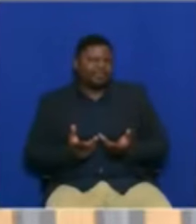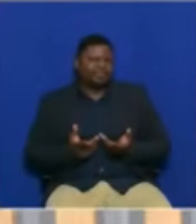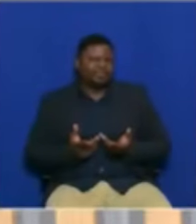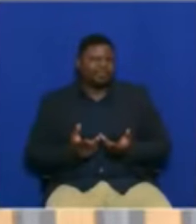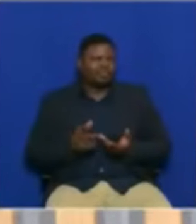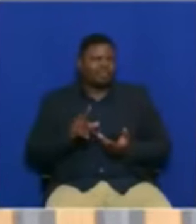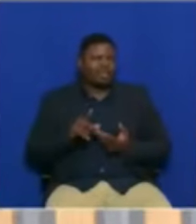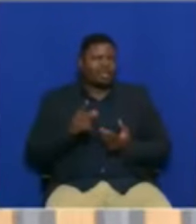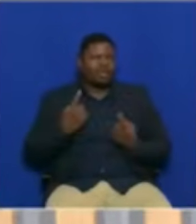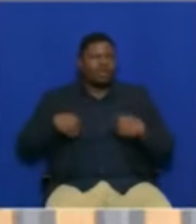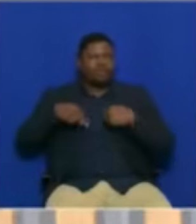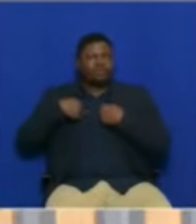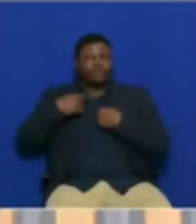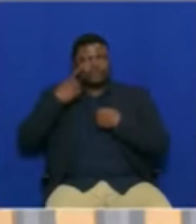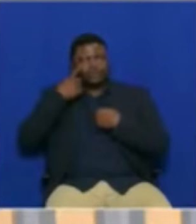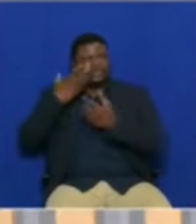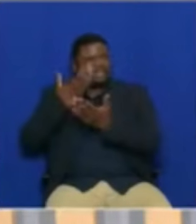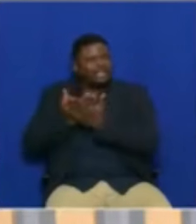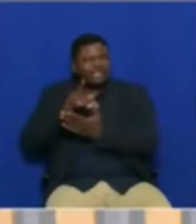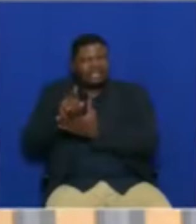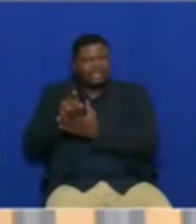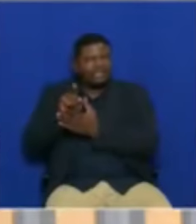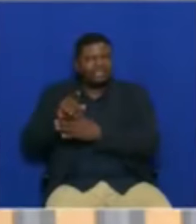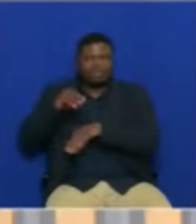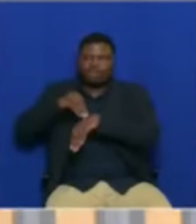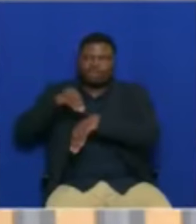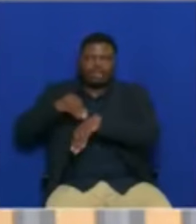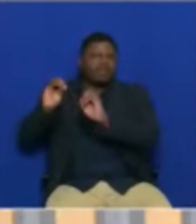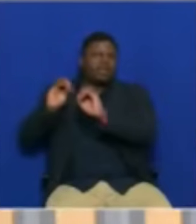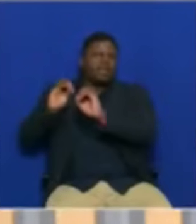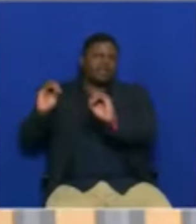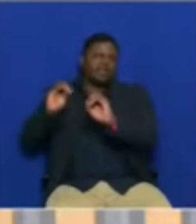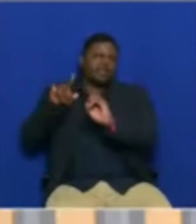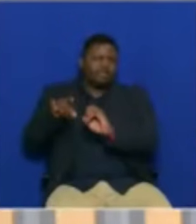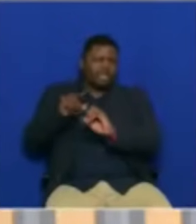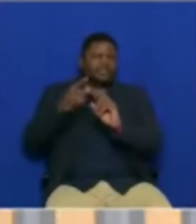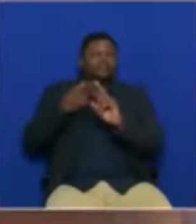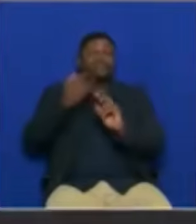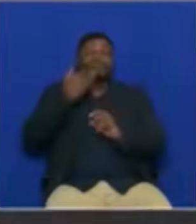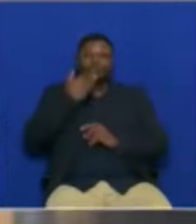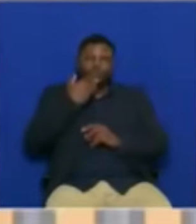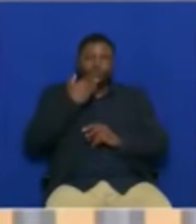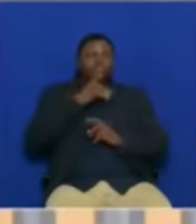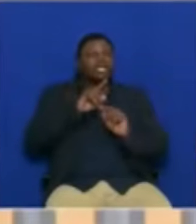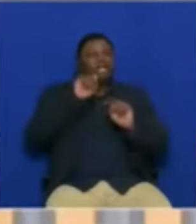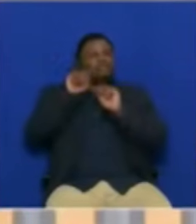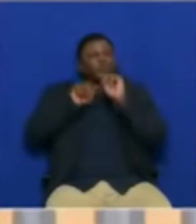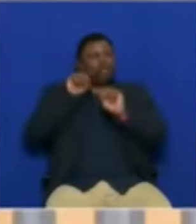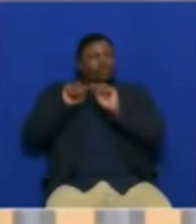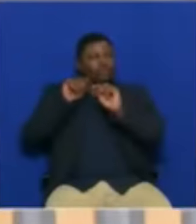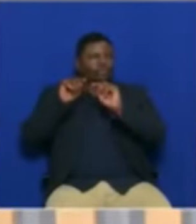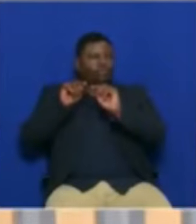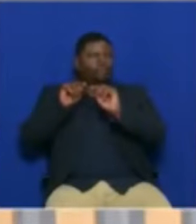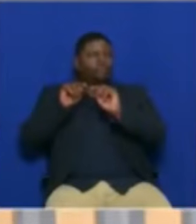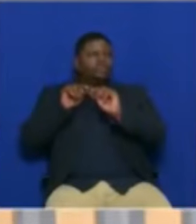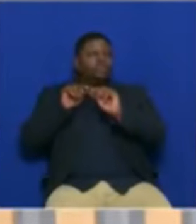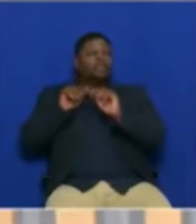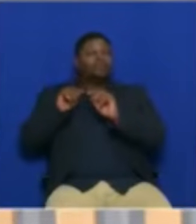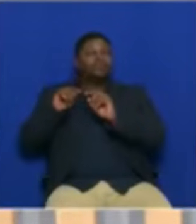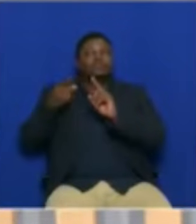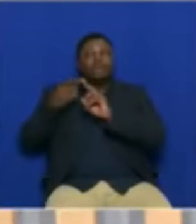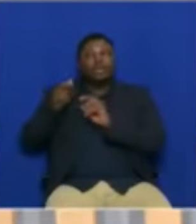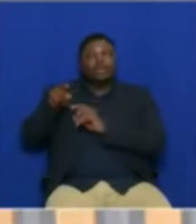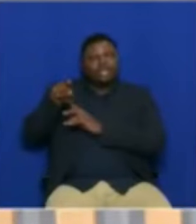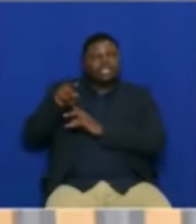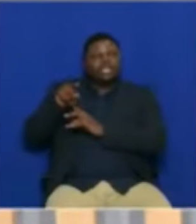this case. That's the position of this prosecutor, right? The magistrate keeps pushing, but they must be protected. What